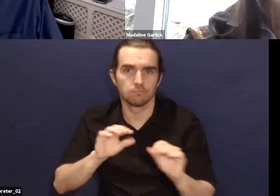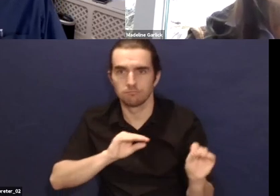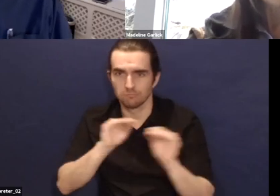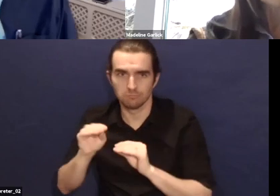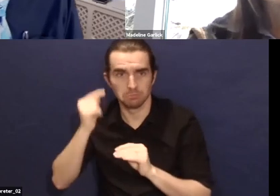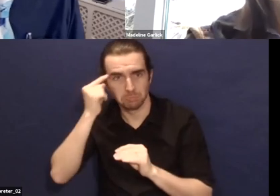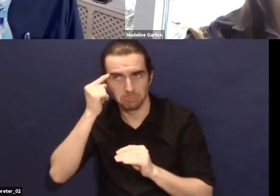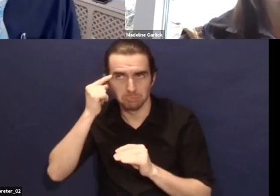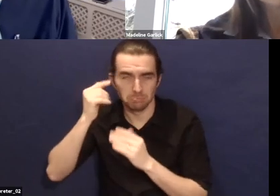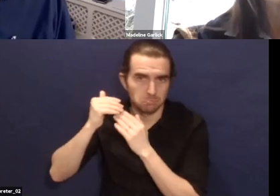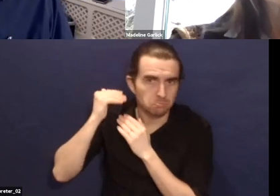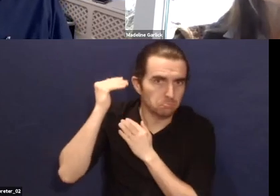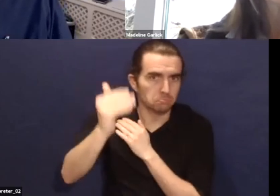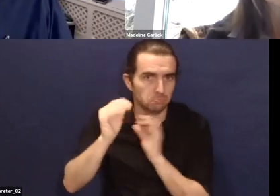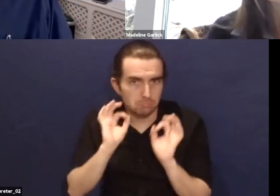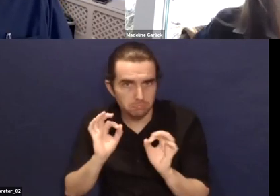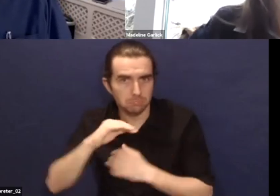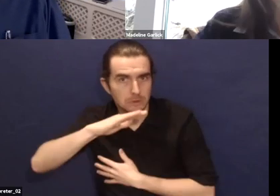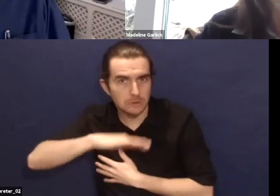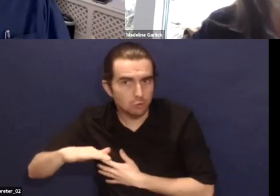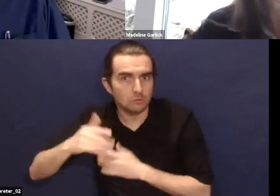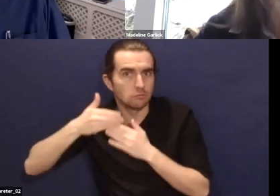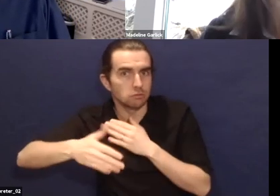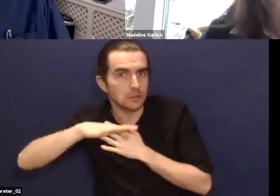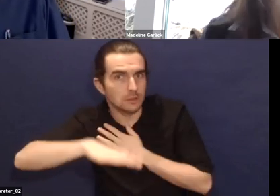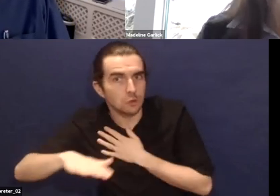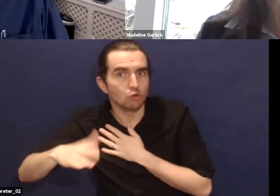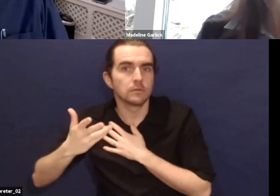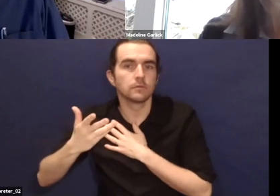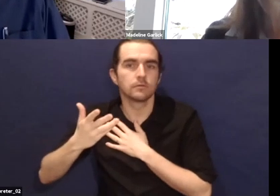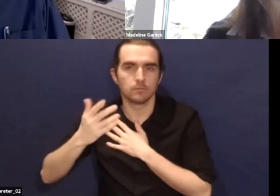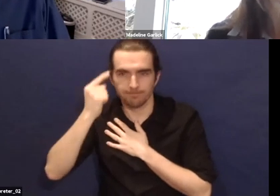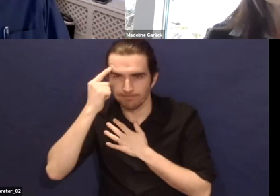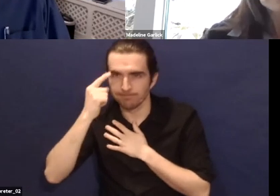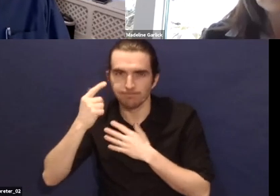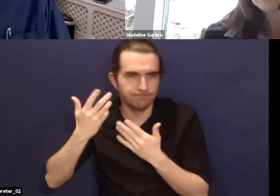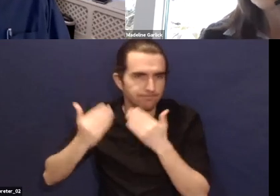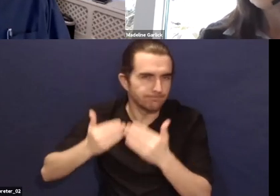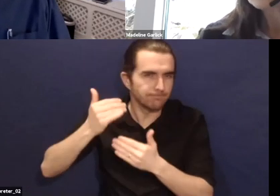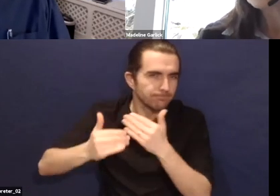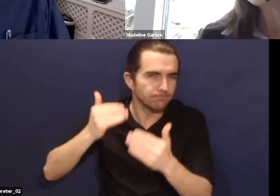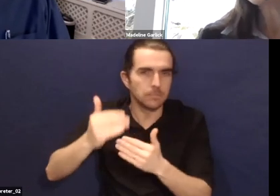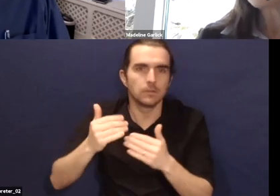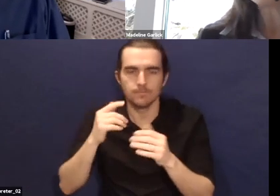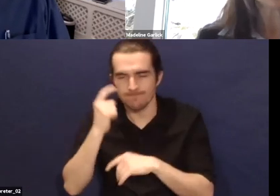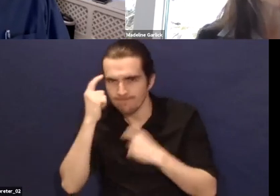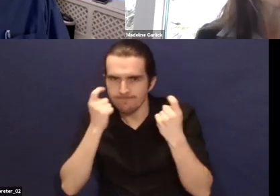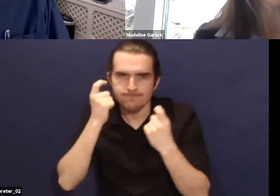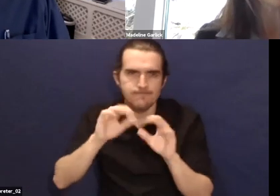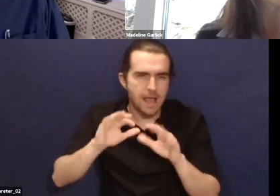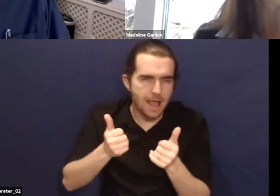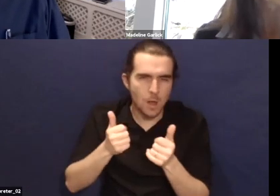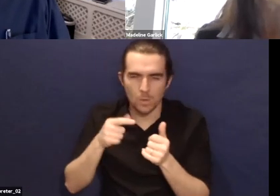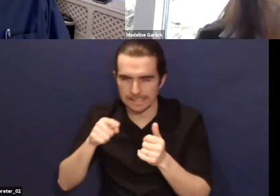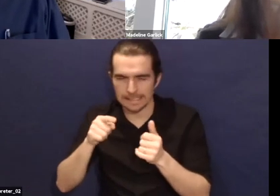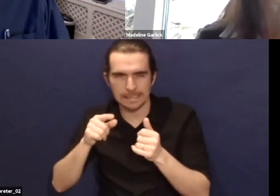talked also about climate change and disaster, Jeff, in looking at prevention efforts. And this is, I think, a really crucial and timely topic for